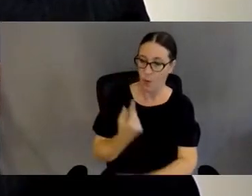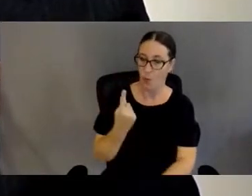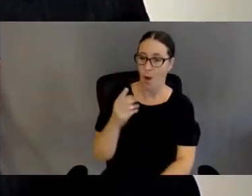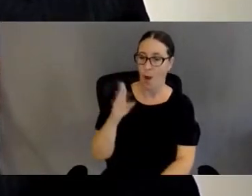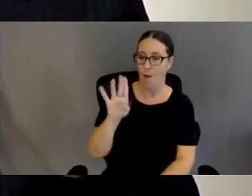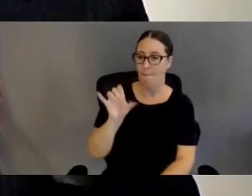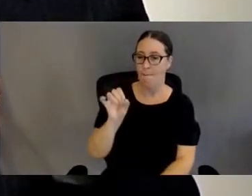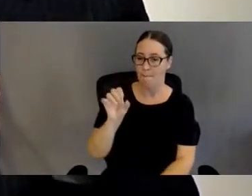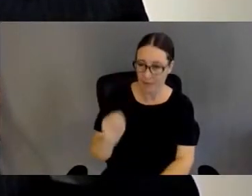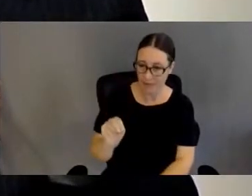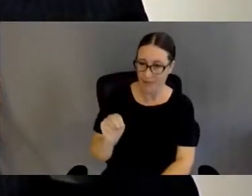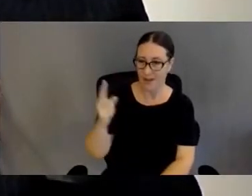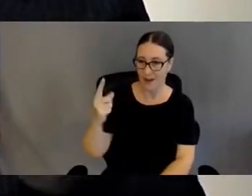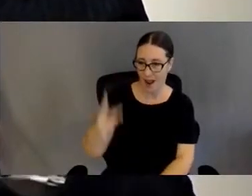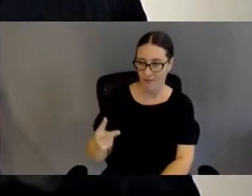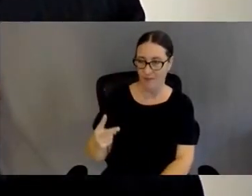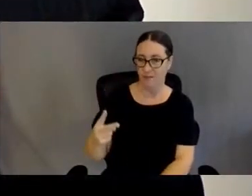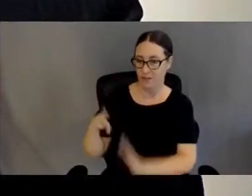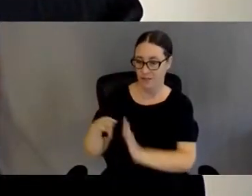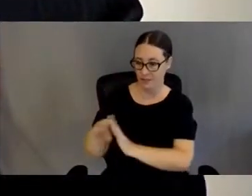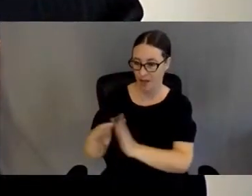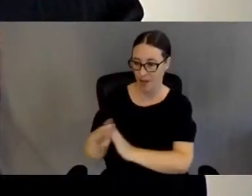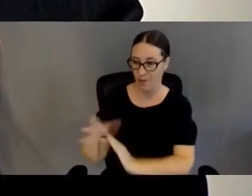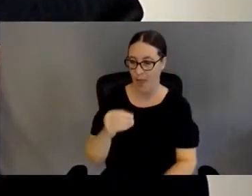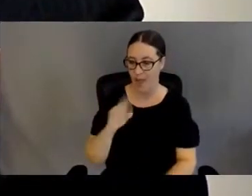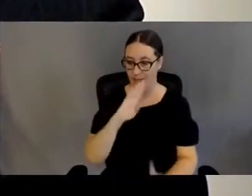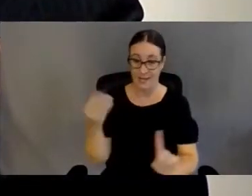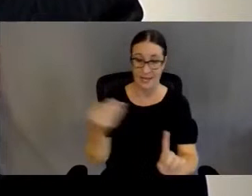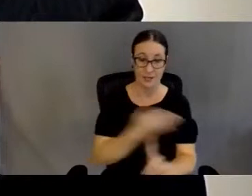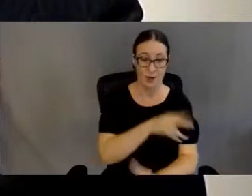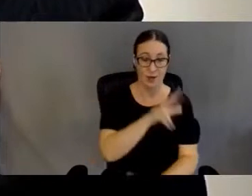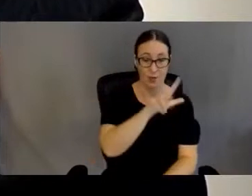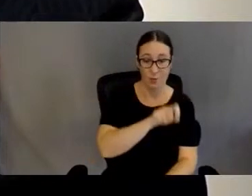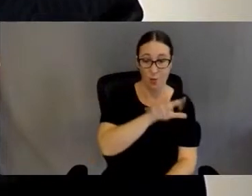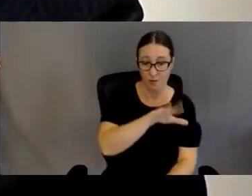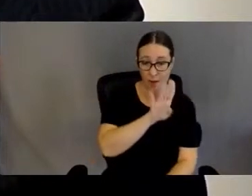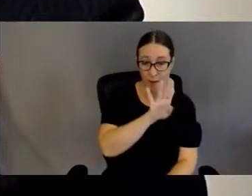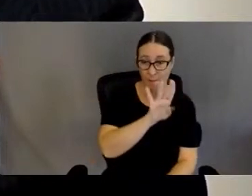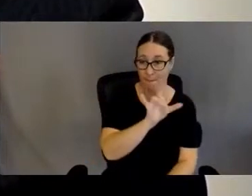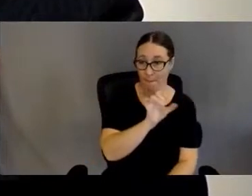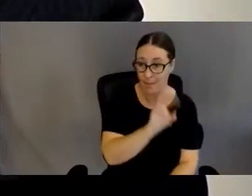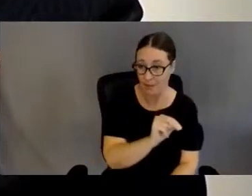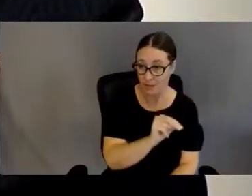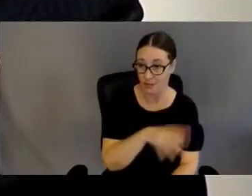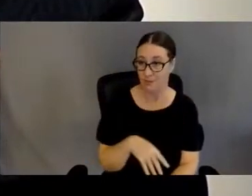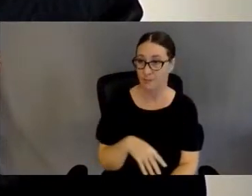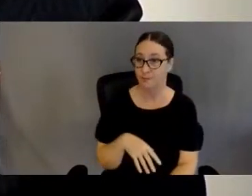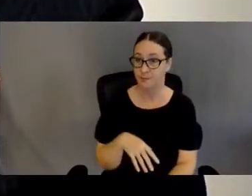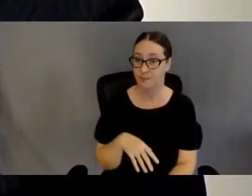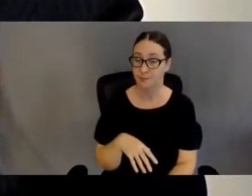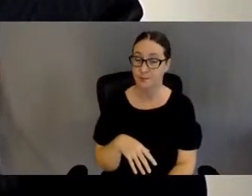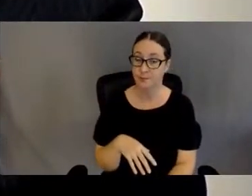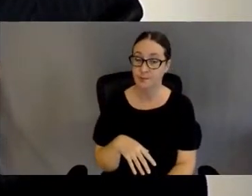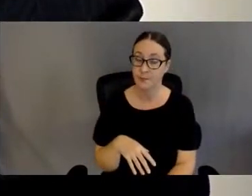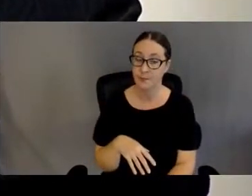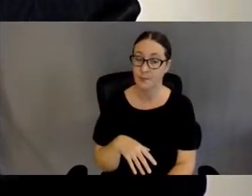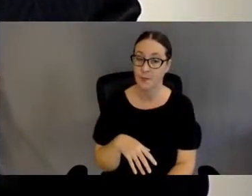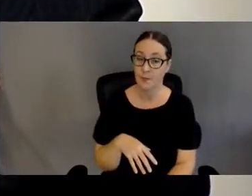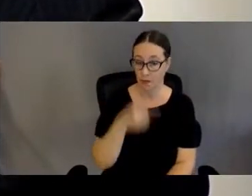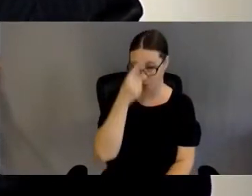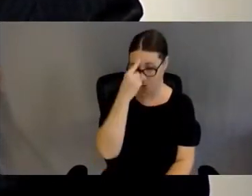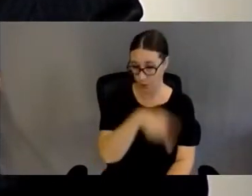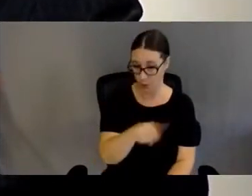but indirectly $3.5 billion. We can see a community, for those of you who know of Johns